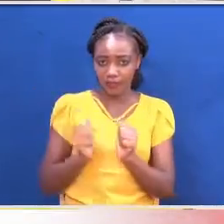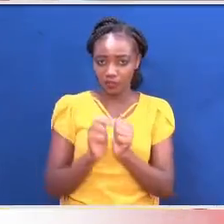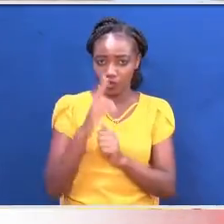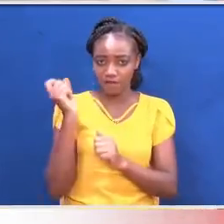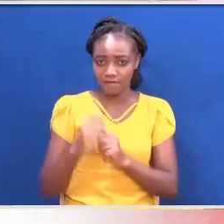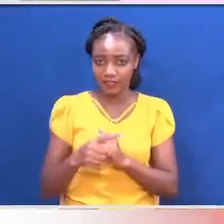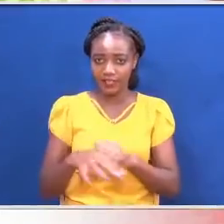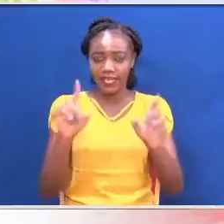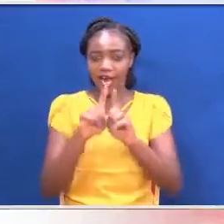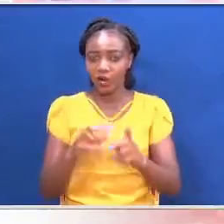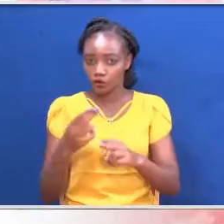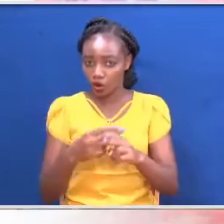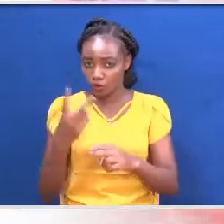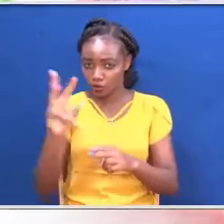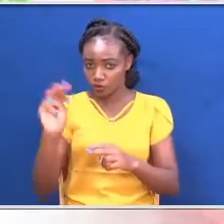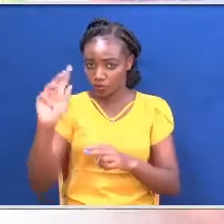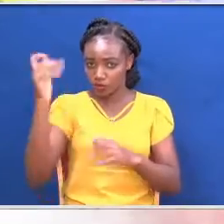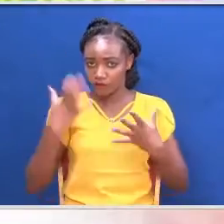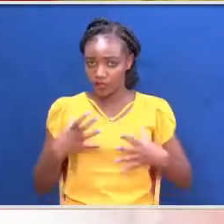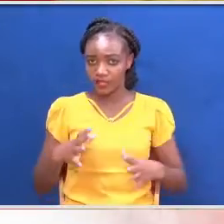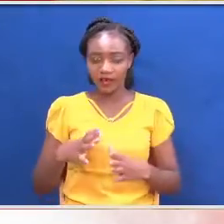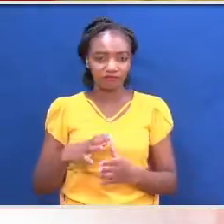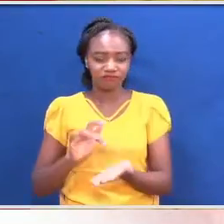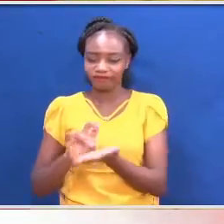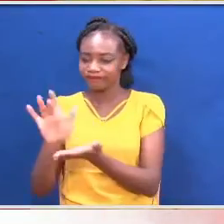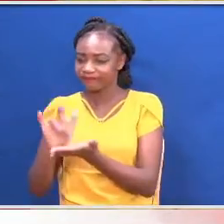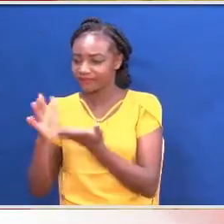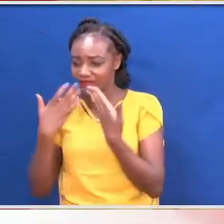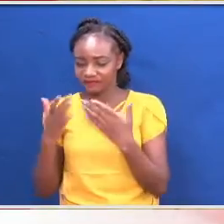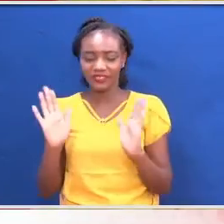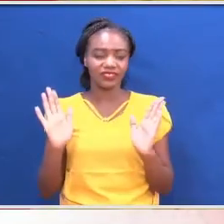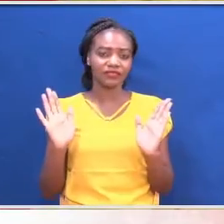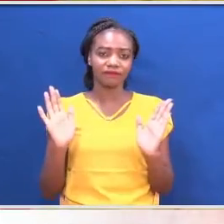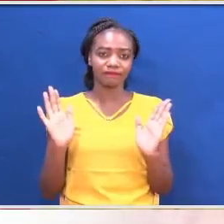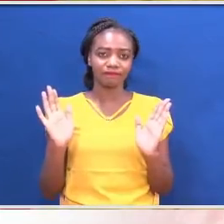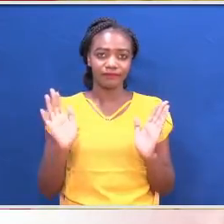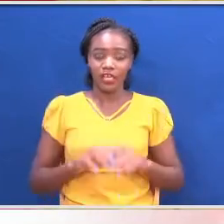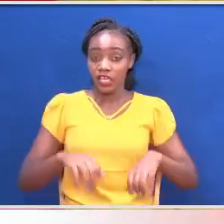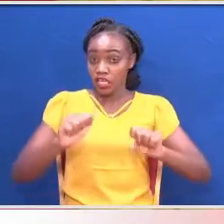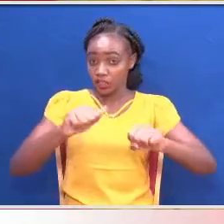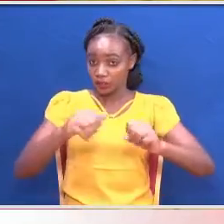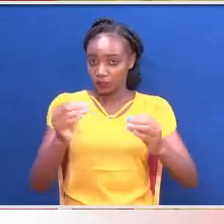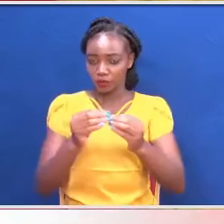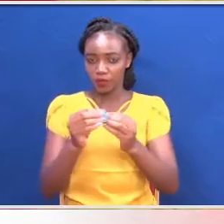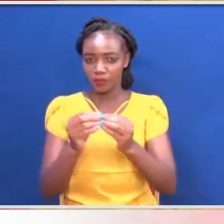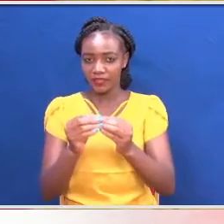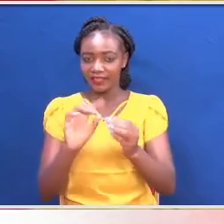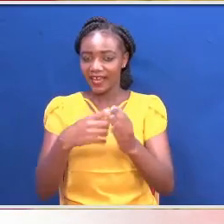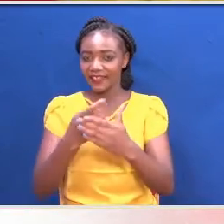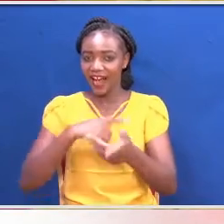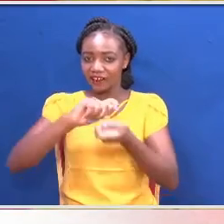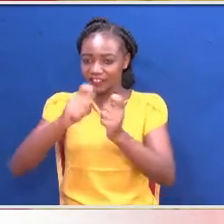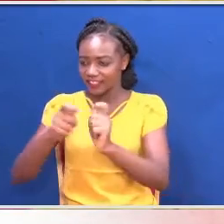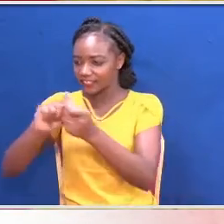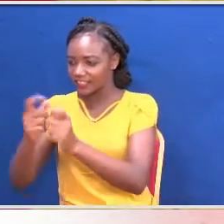months, and around 2 million people made redundant. We can still meet and make some minor adjustments here and